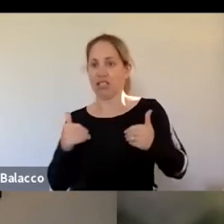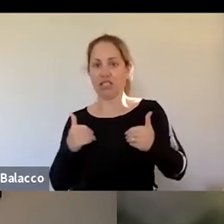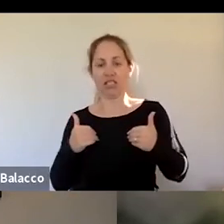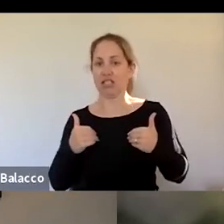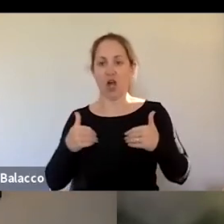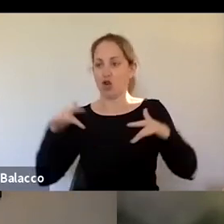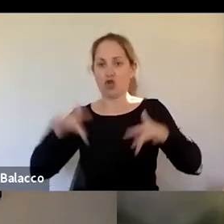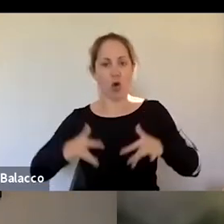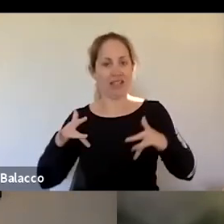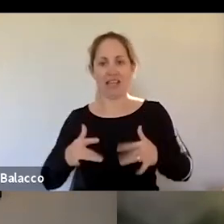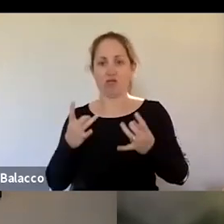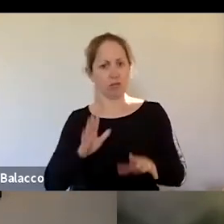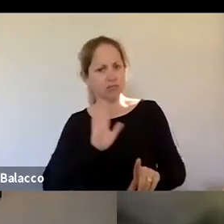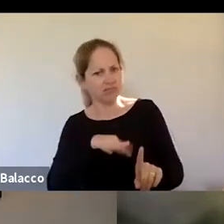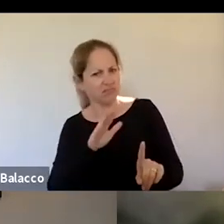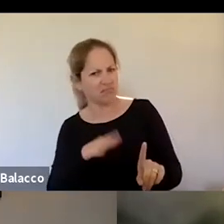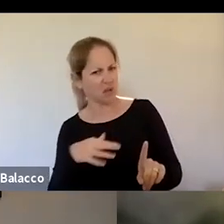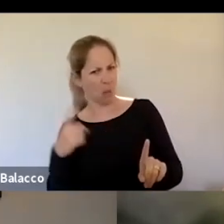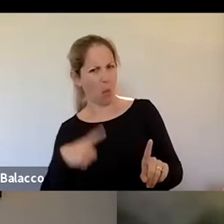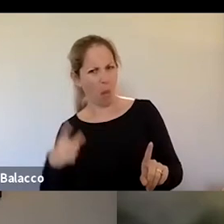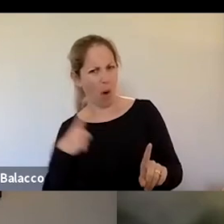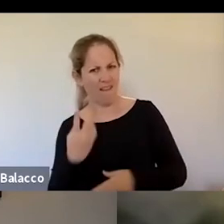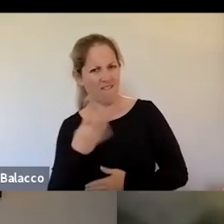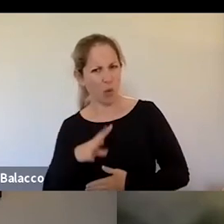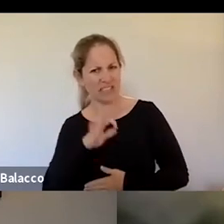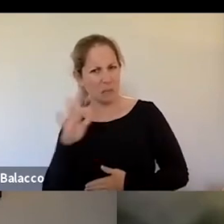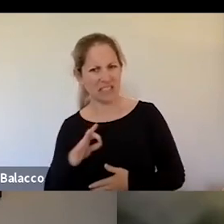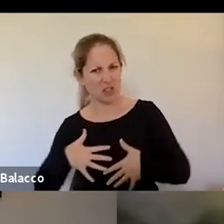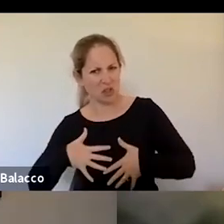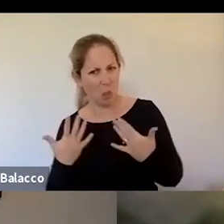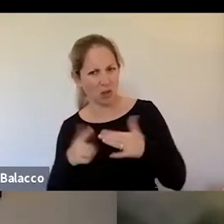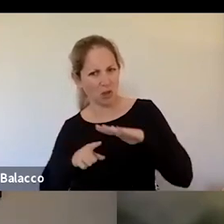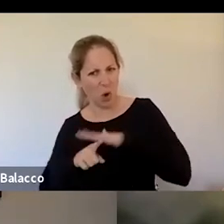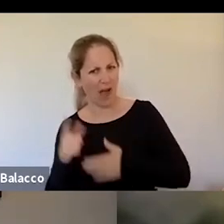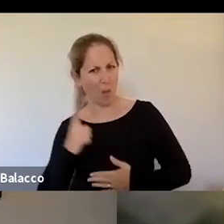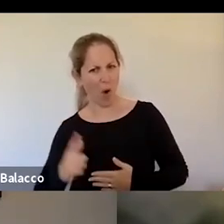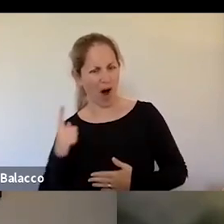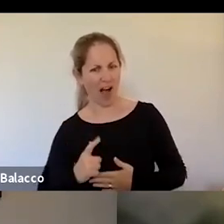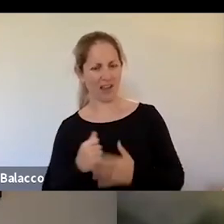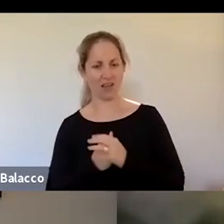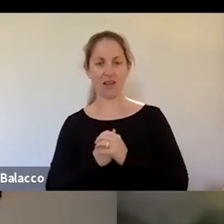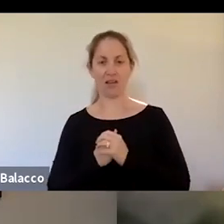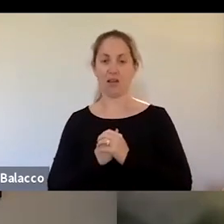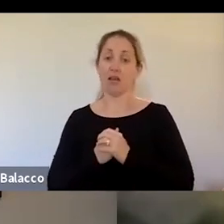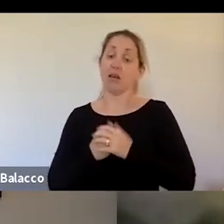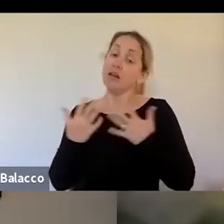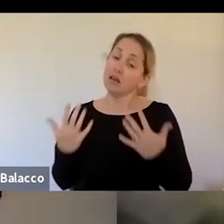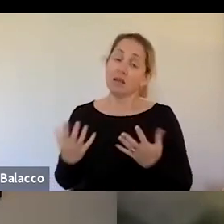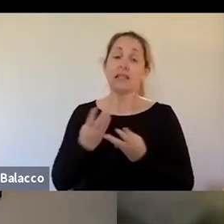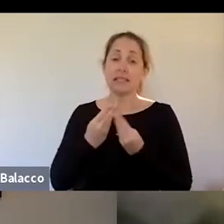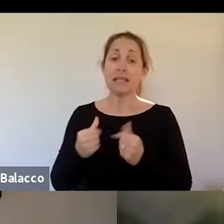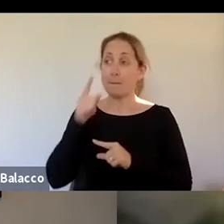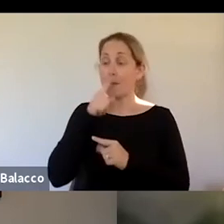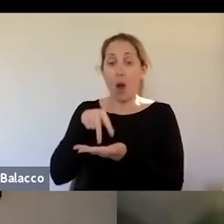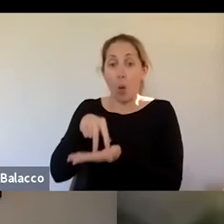no, I was going to ask you to elaborate on what those reasons are, like what's behind that hesitancy? Yeah. Some people are